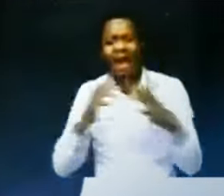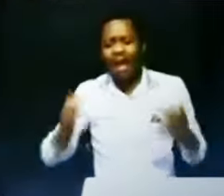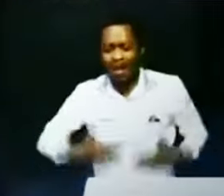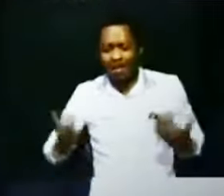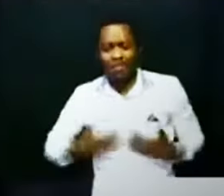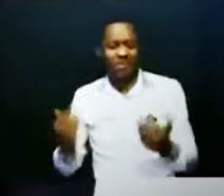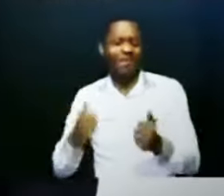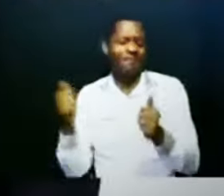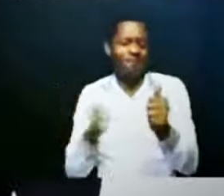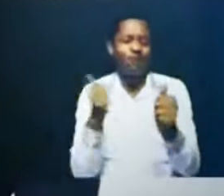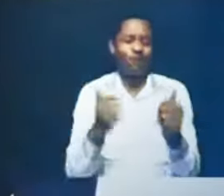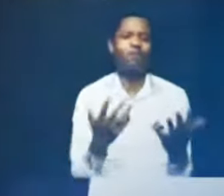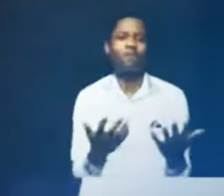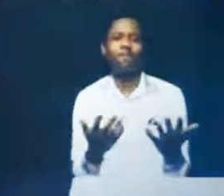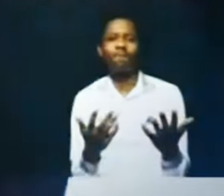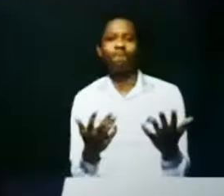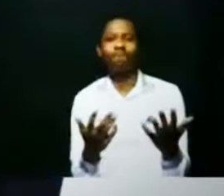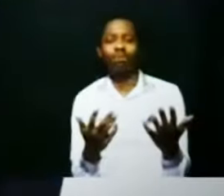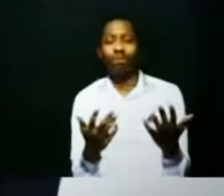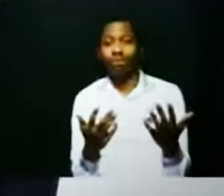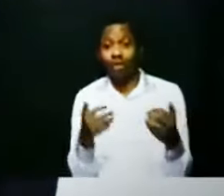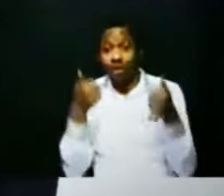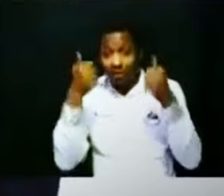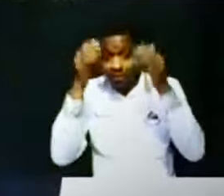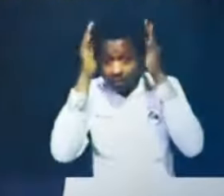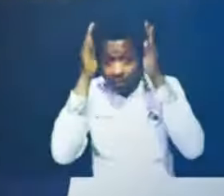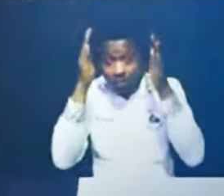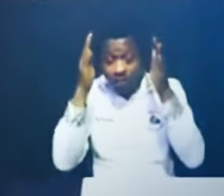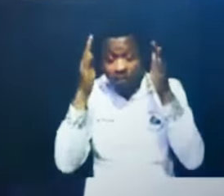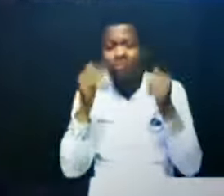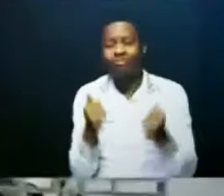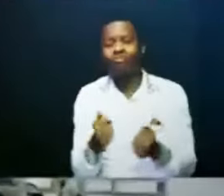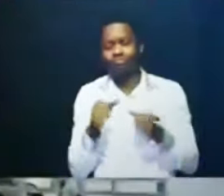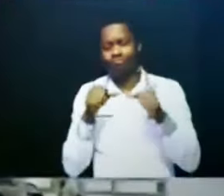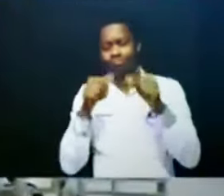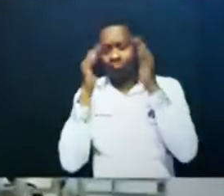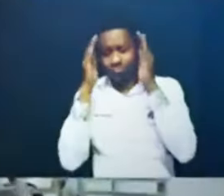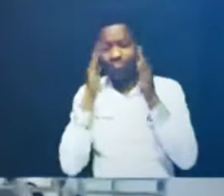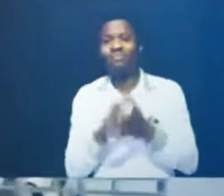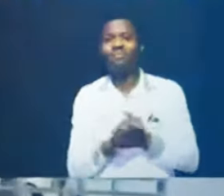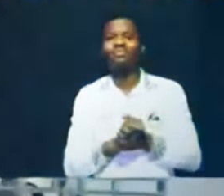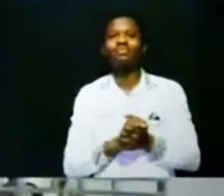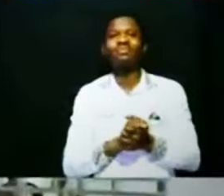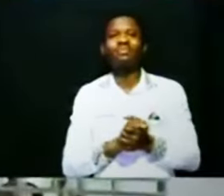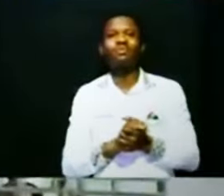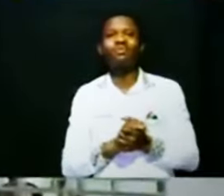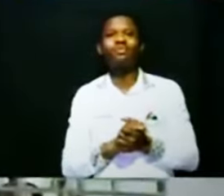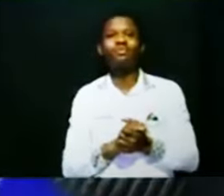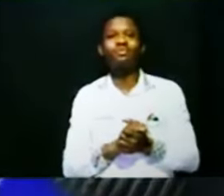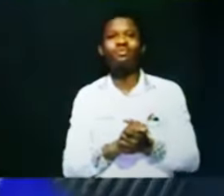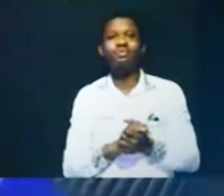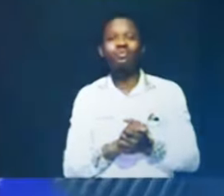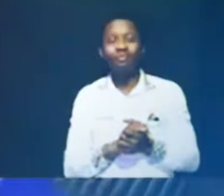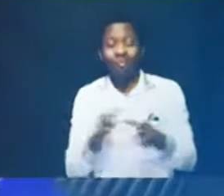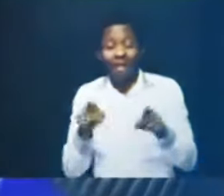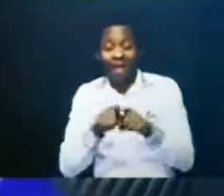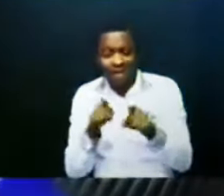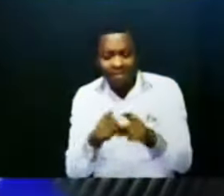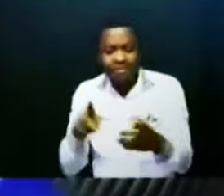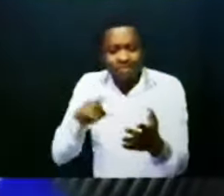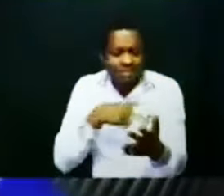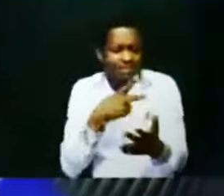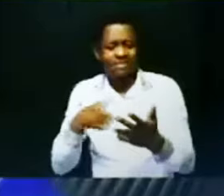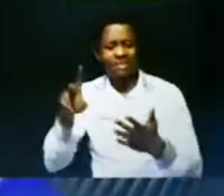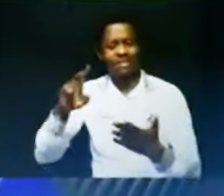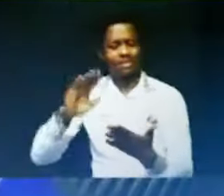ne ahenasa ade. Are we together? I hope you are listening to me. Yes. As they dance, they